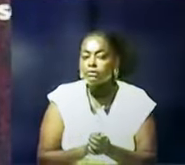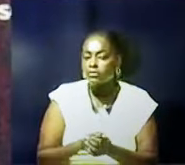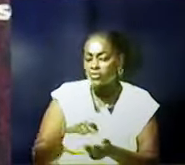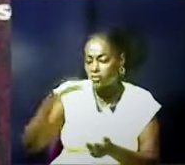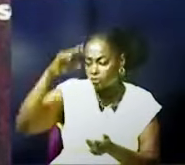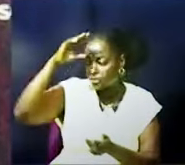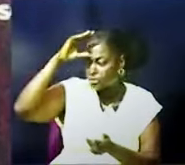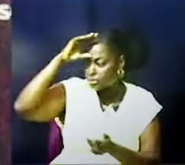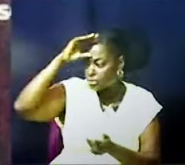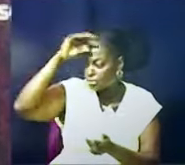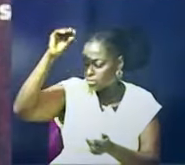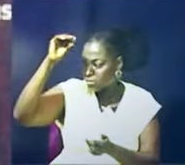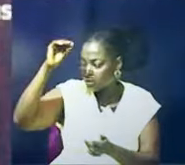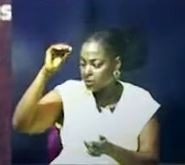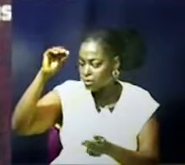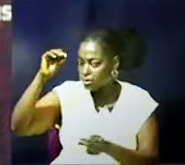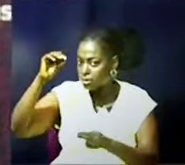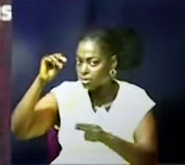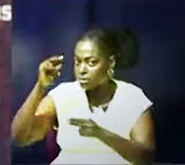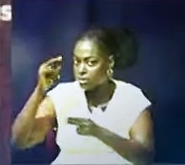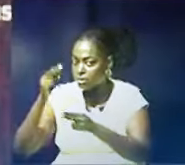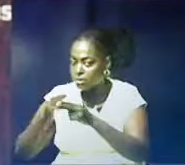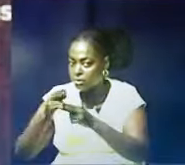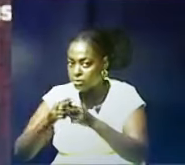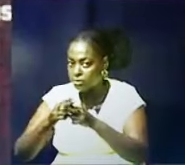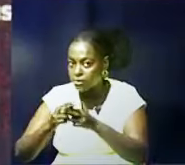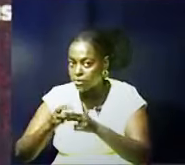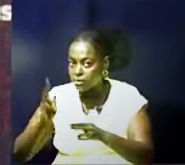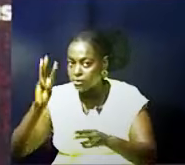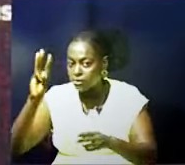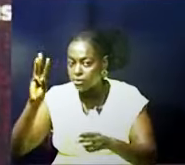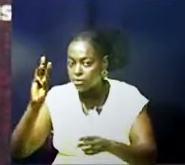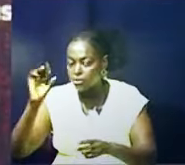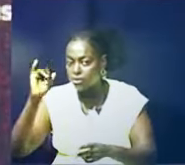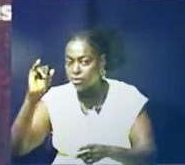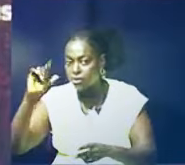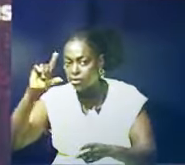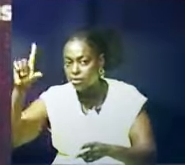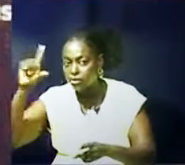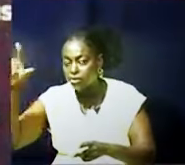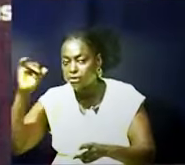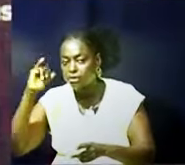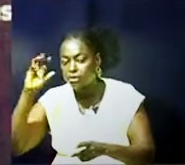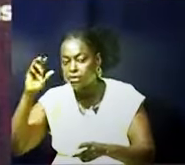who was called William Wilberforce. A friend of William Wilberforce.